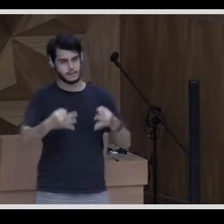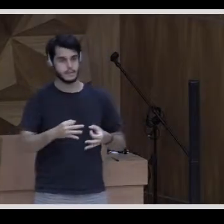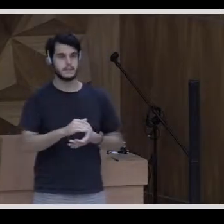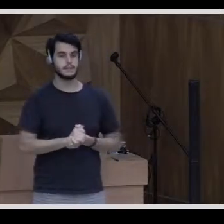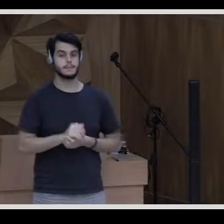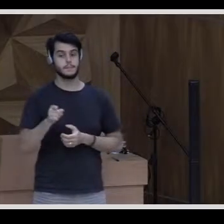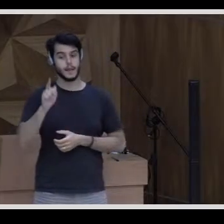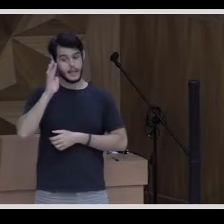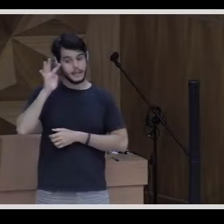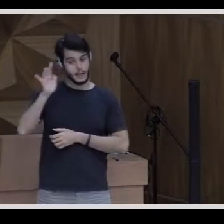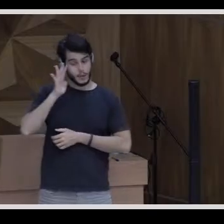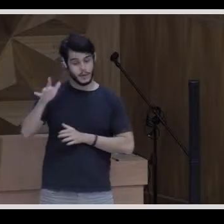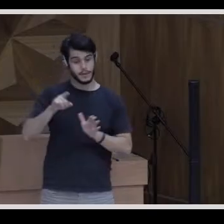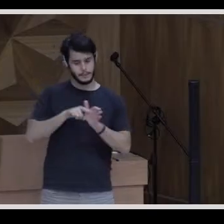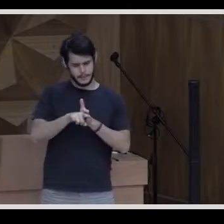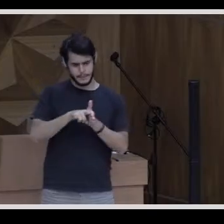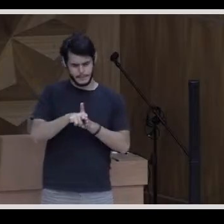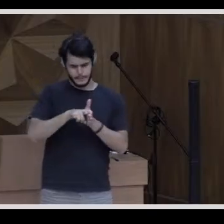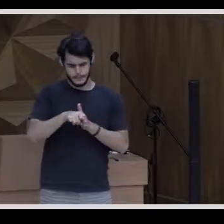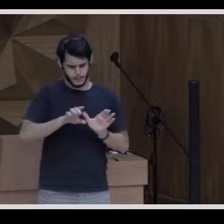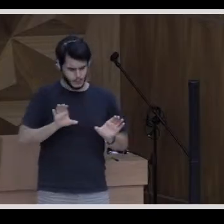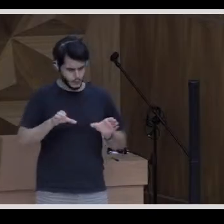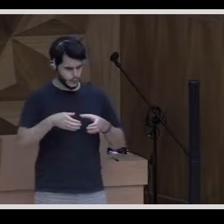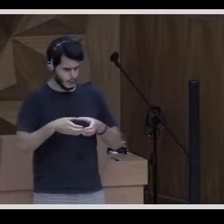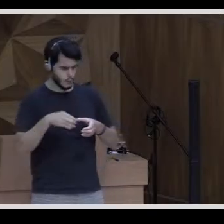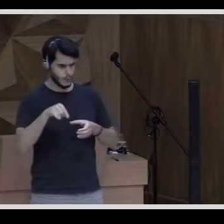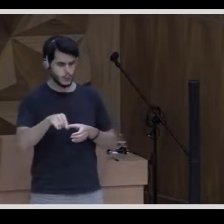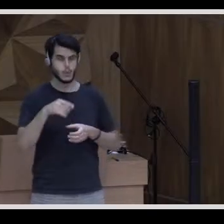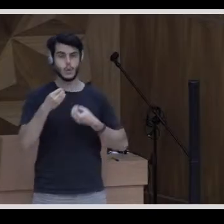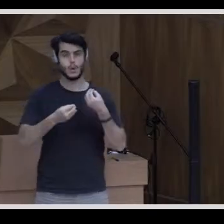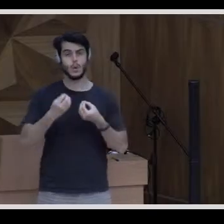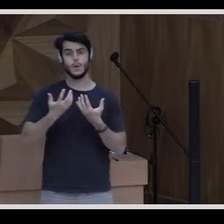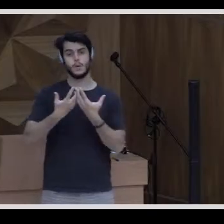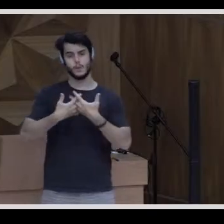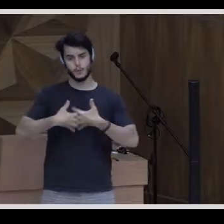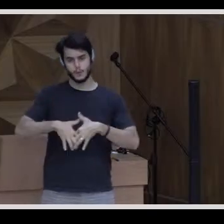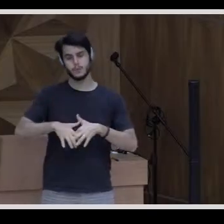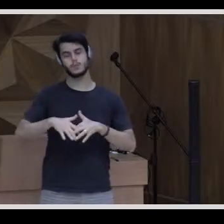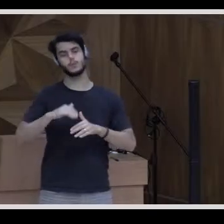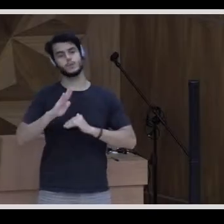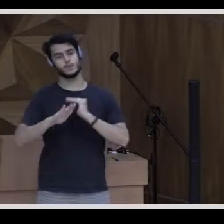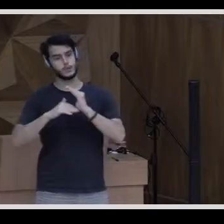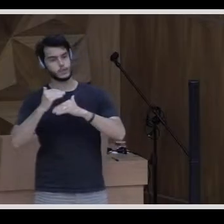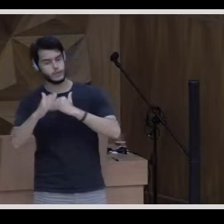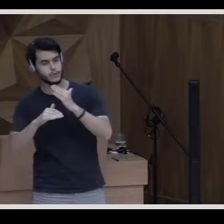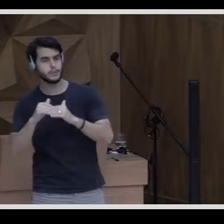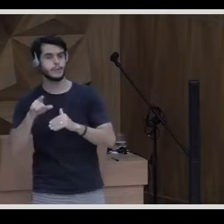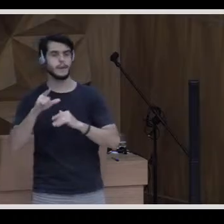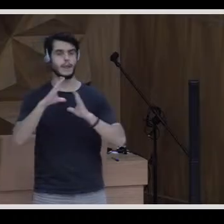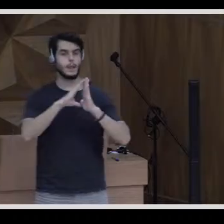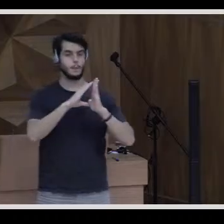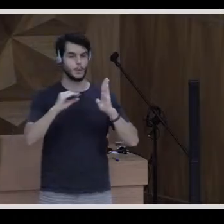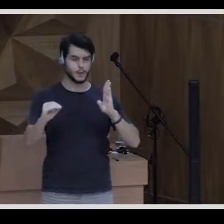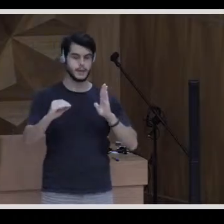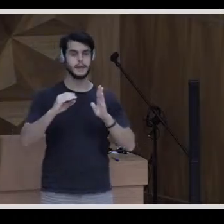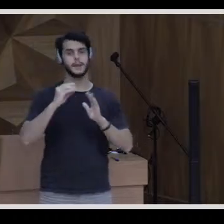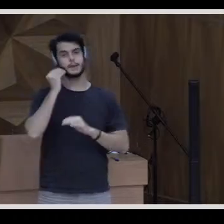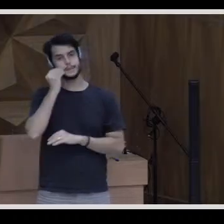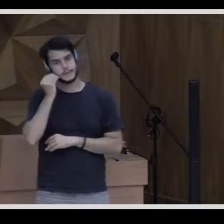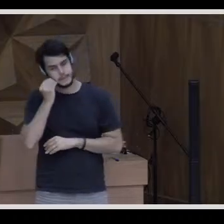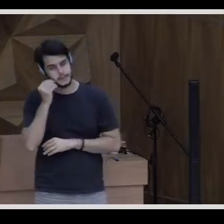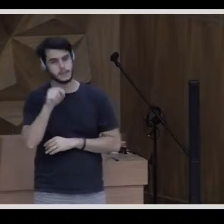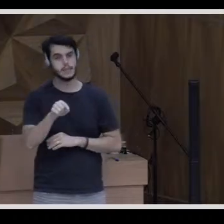looking at model-driven development, so formal models for interfaces, for interactions, for interaction